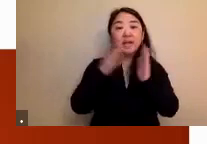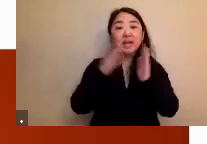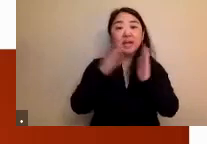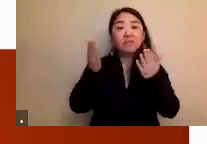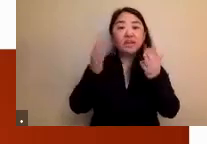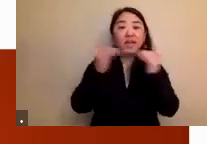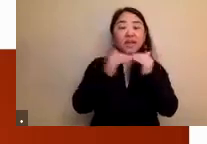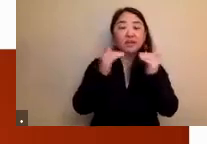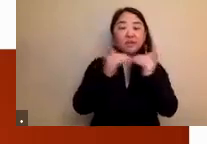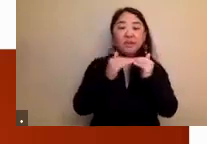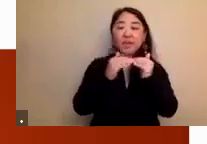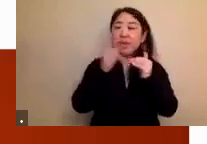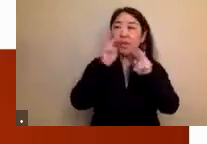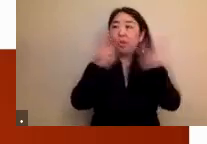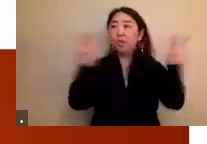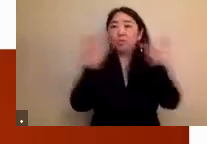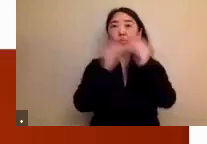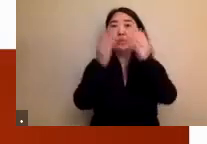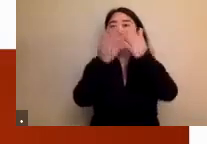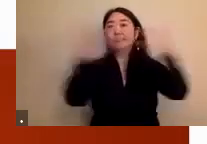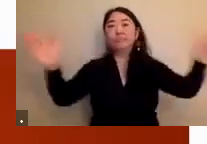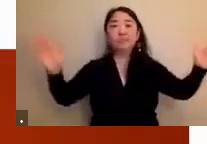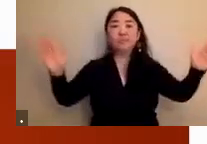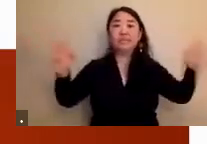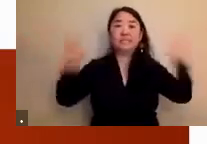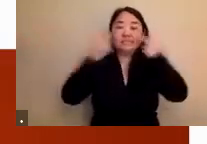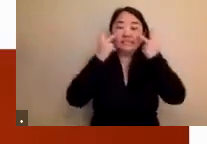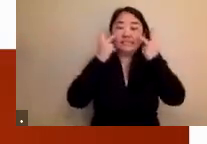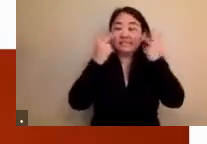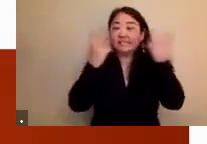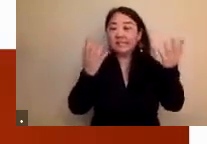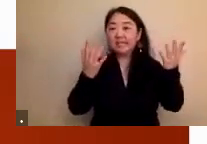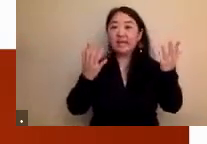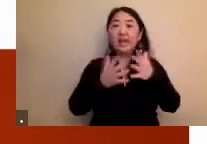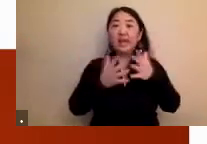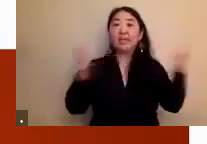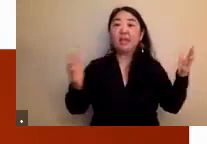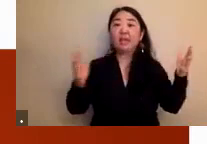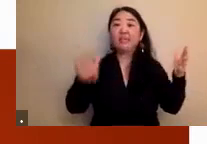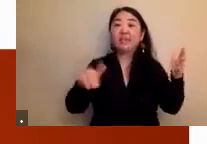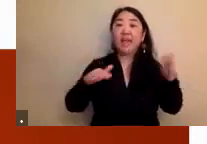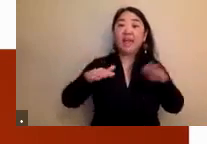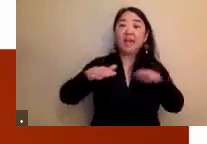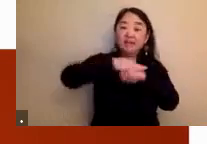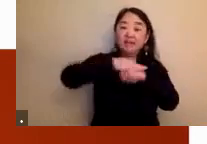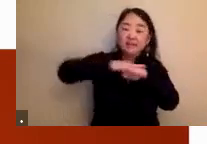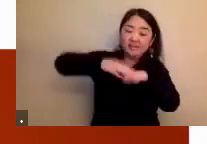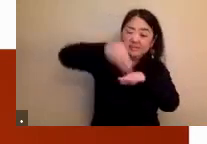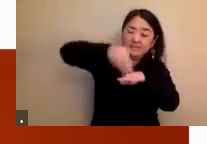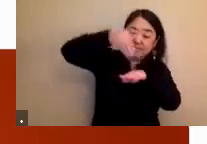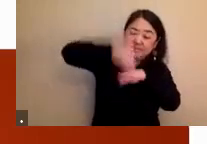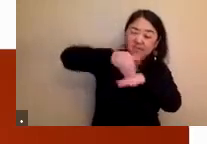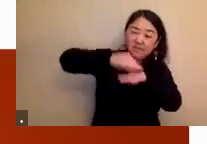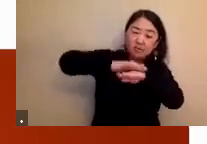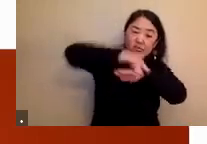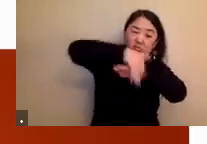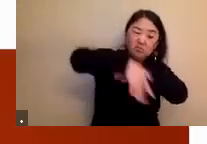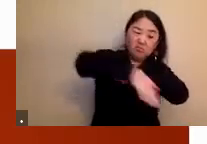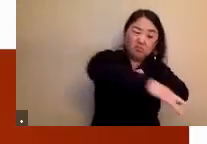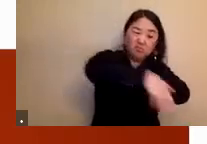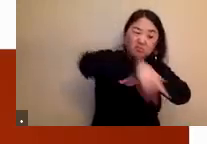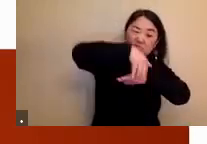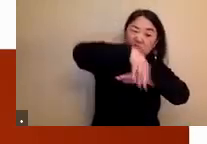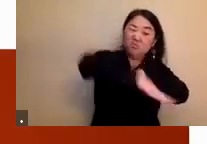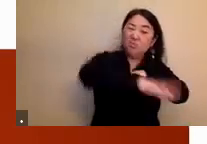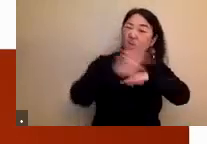grander scale. We look now to see that much of this impervious surface runoff has run into our lakes and